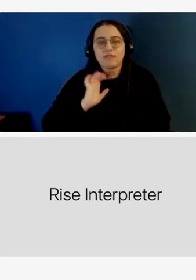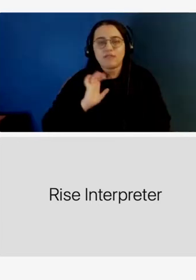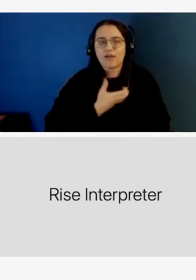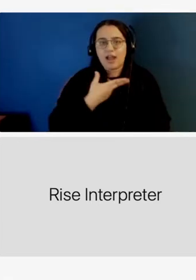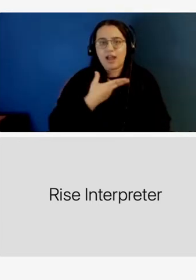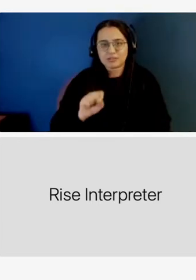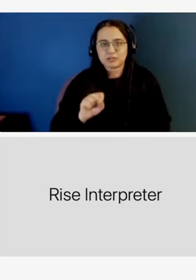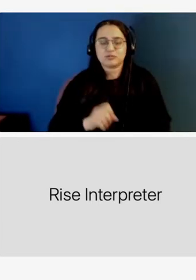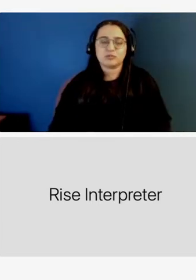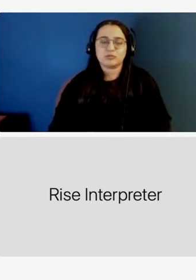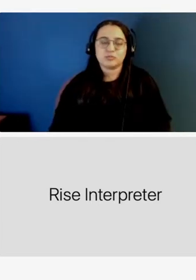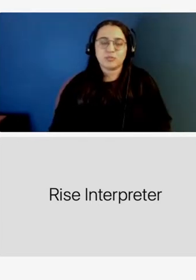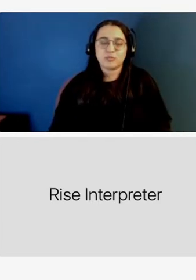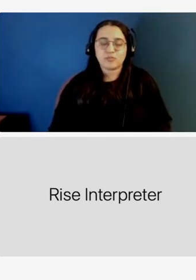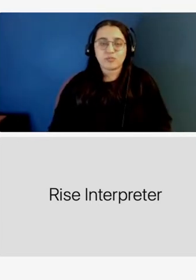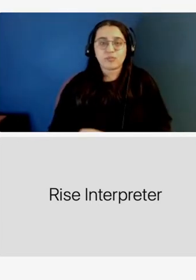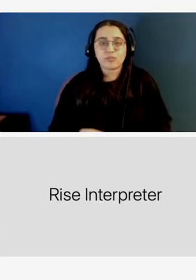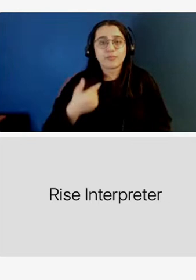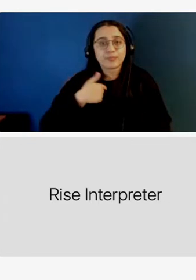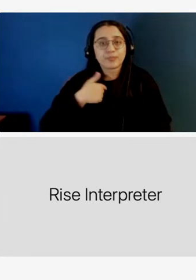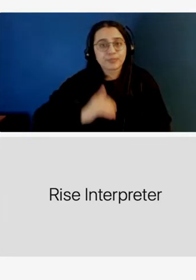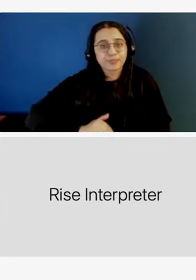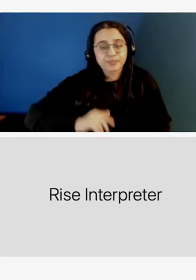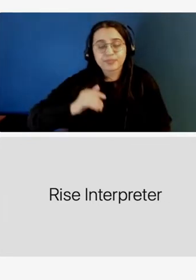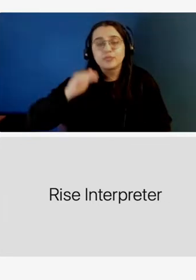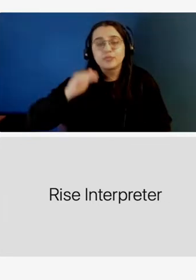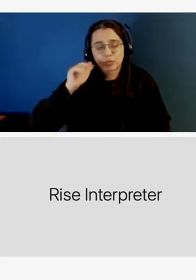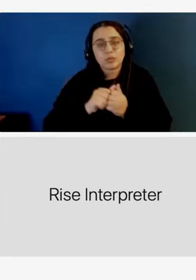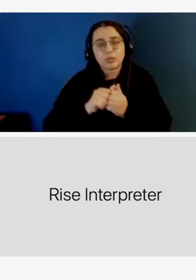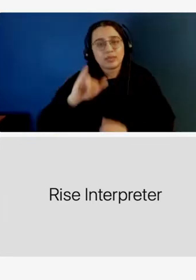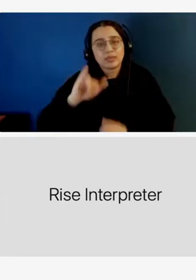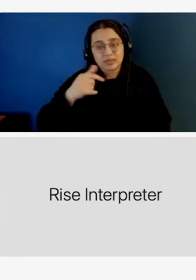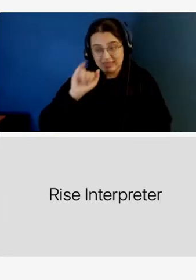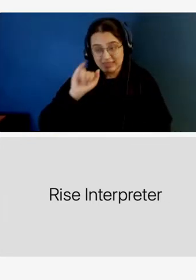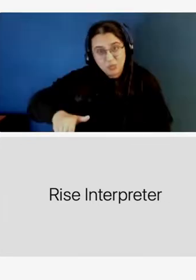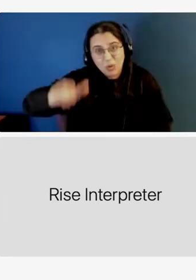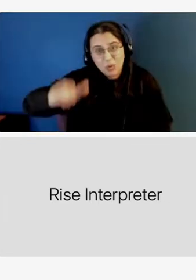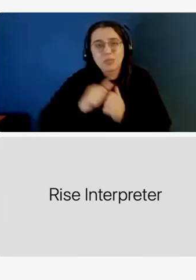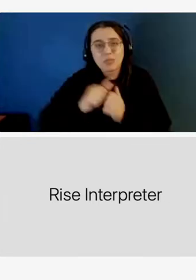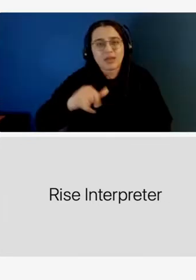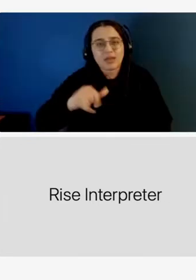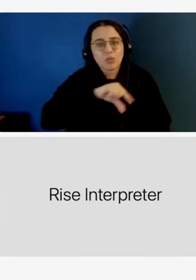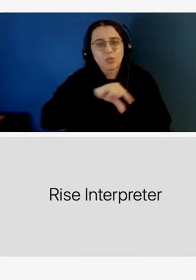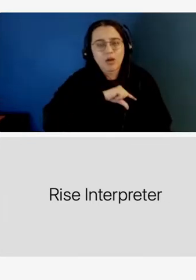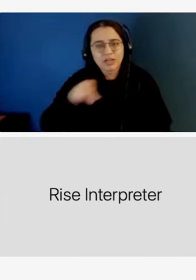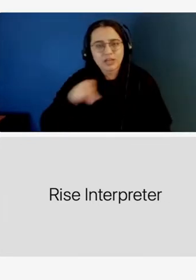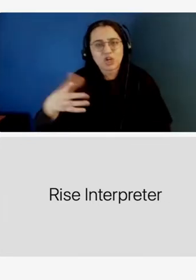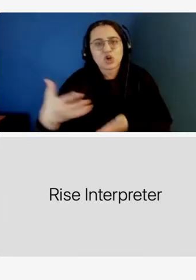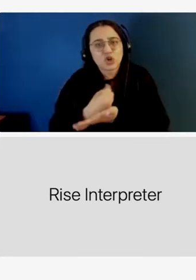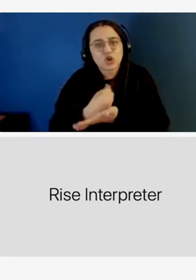Growing up with these qualities has earned him valedictorian. You heard me right, valedictorian.